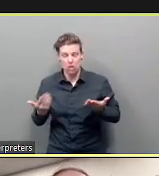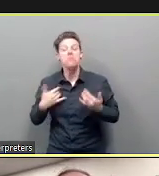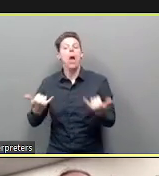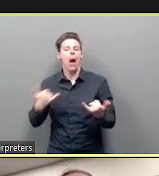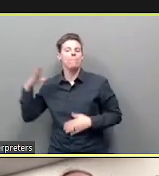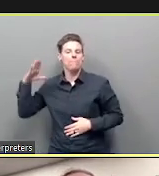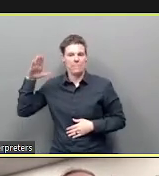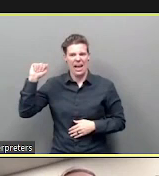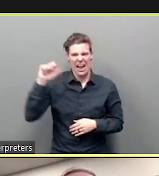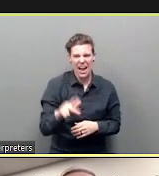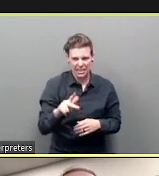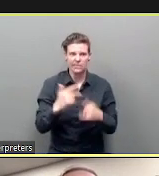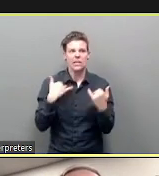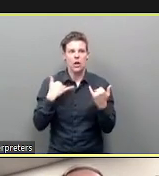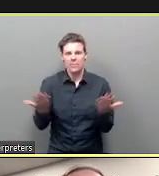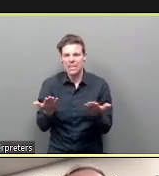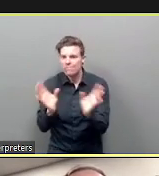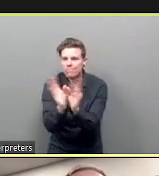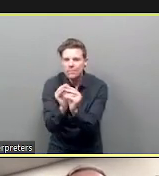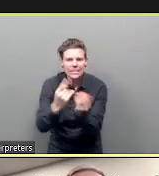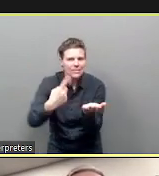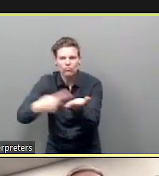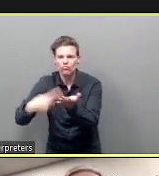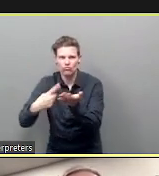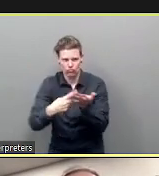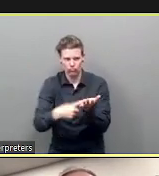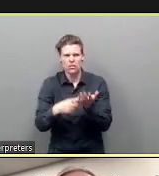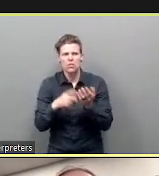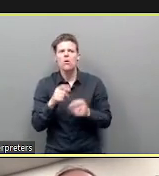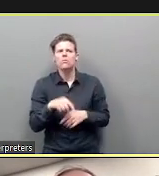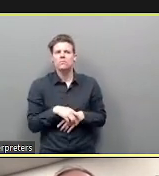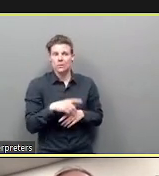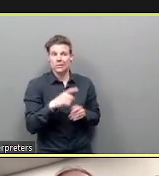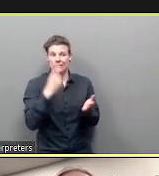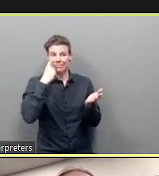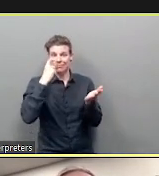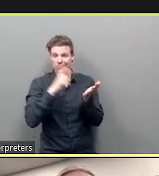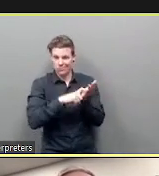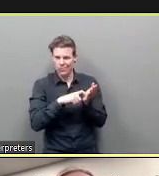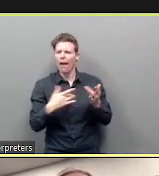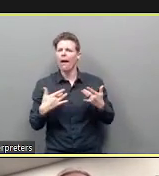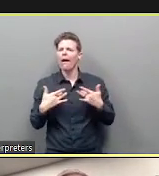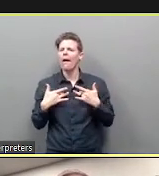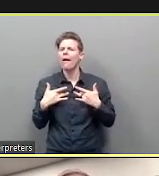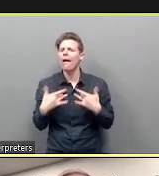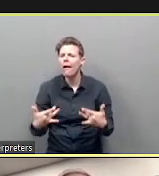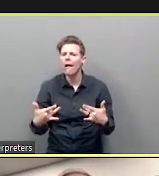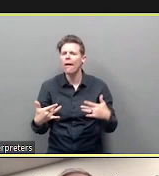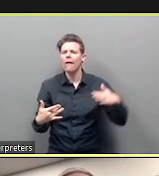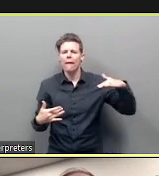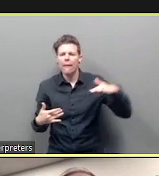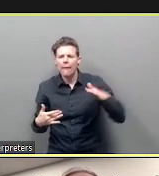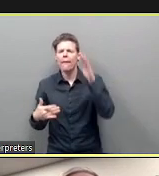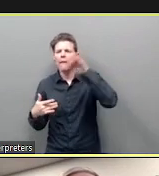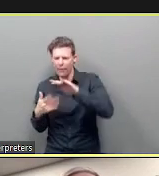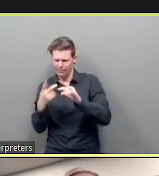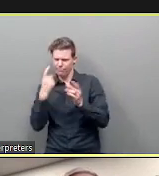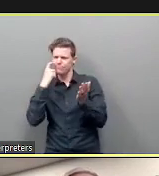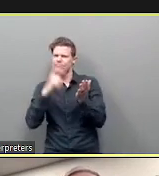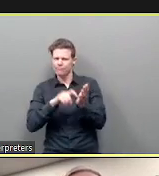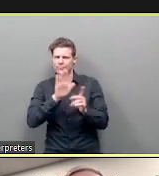week. But you can see the trend in hospitalizations, still great protection against